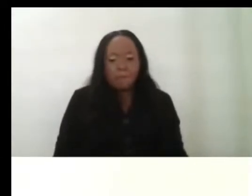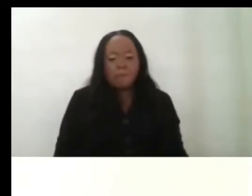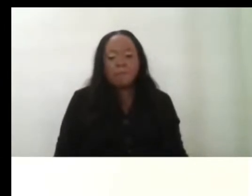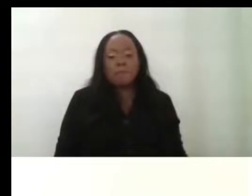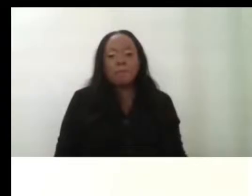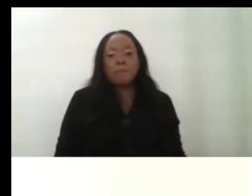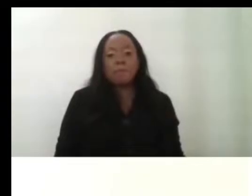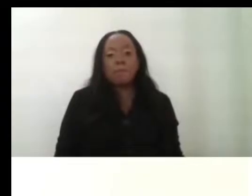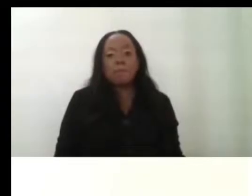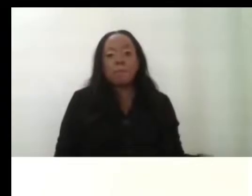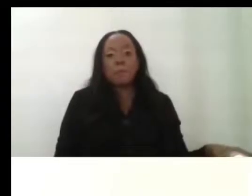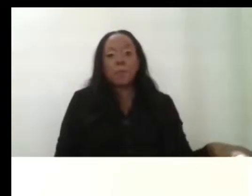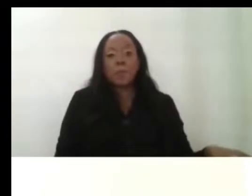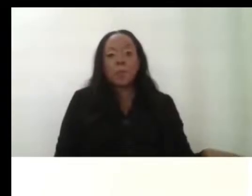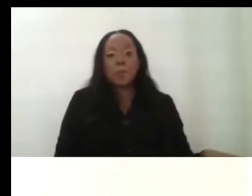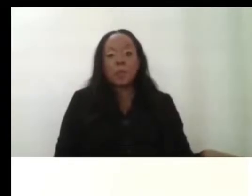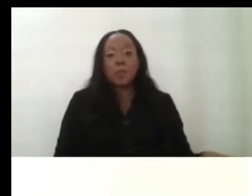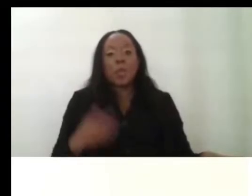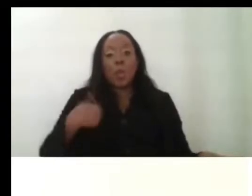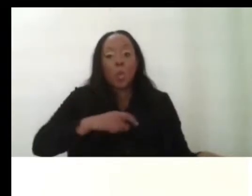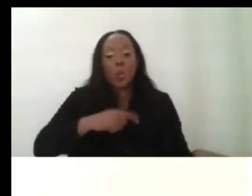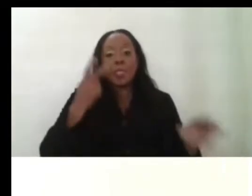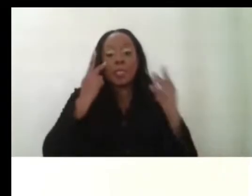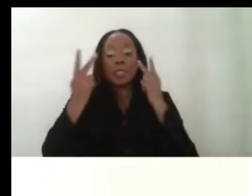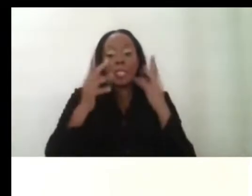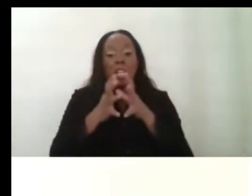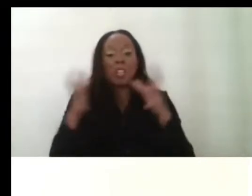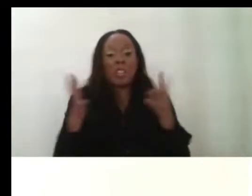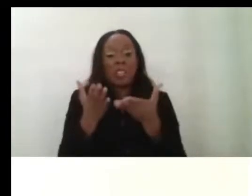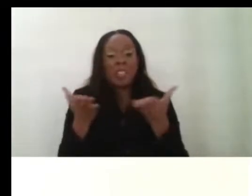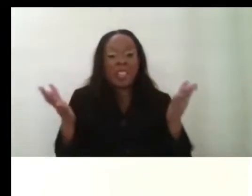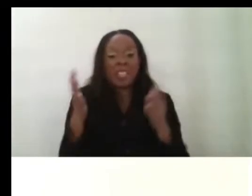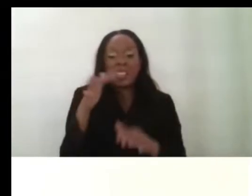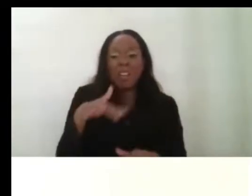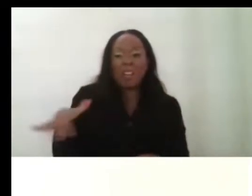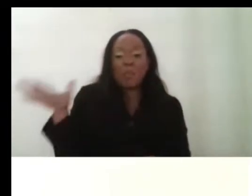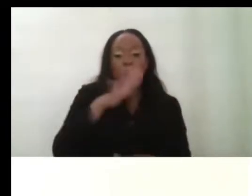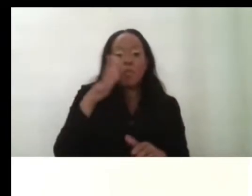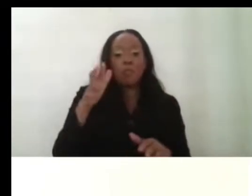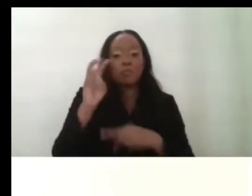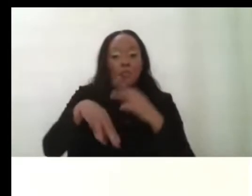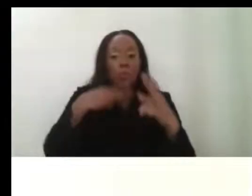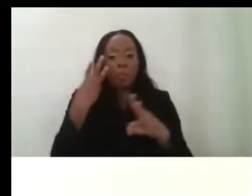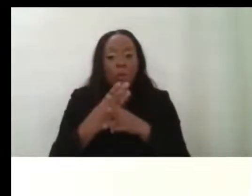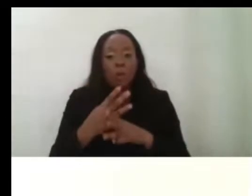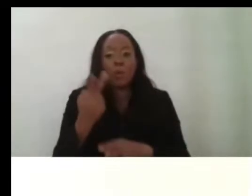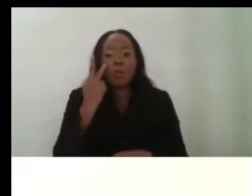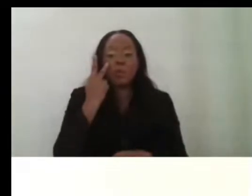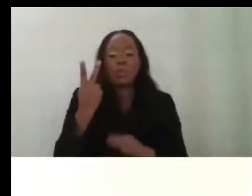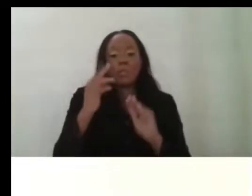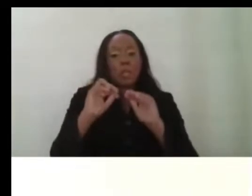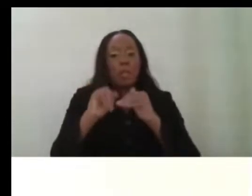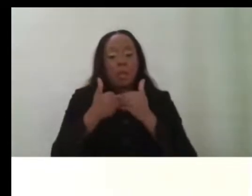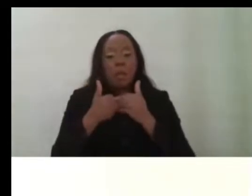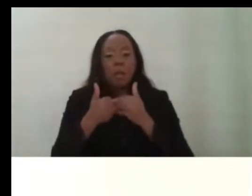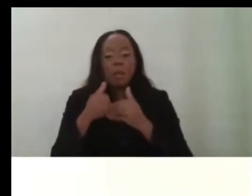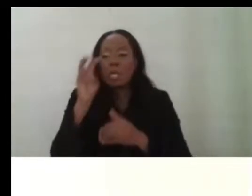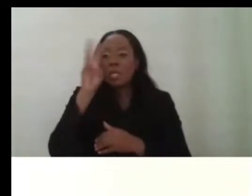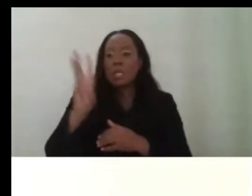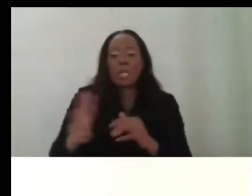Atlantic Basin. It's in a lot of places around the globe. It really highlights and shows the impacts of climate